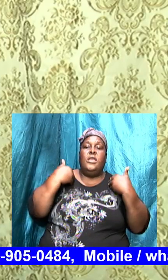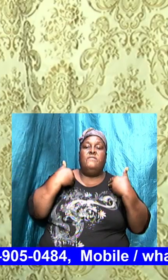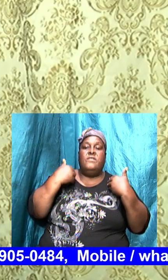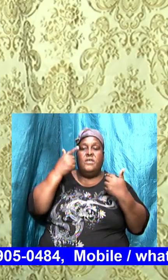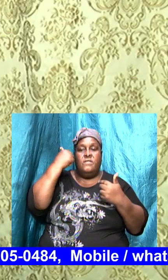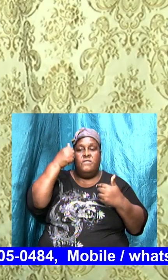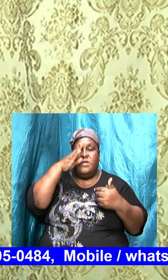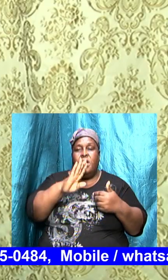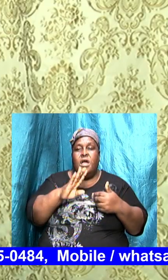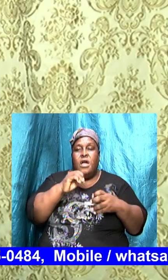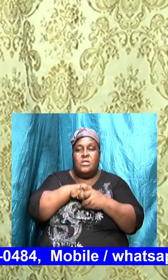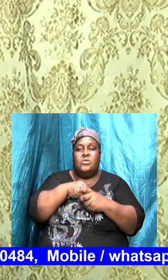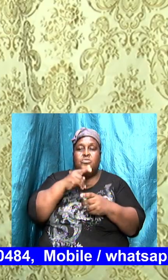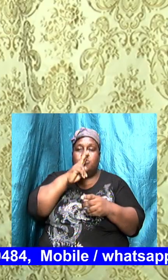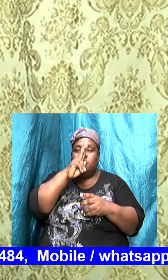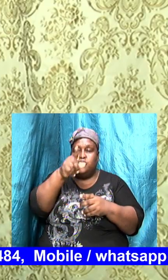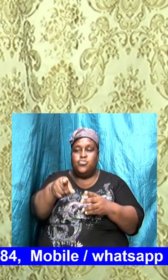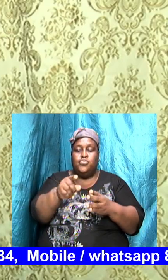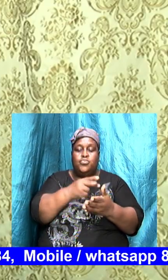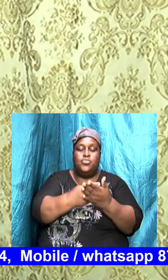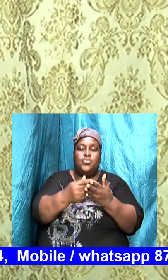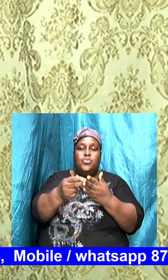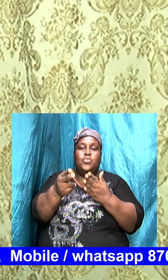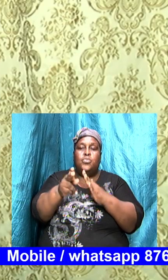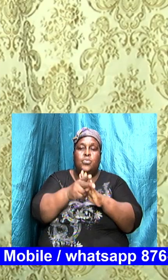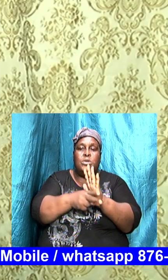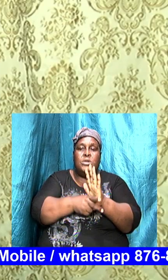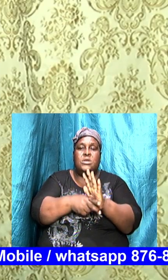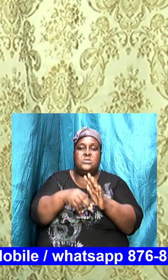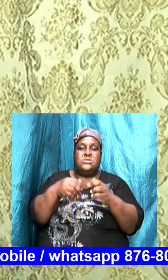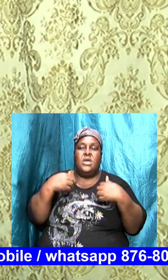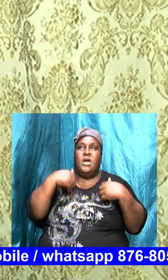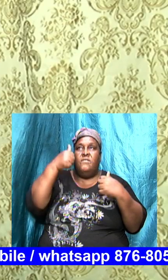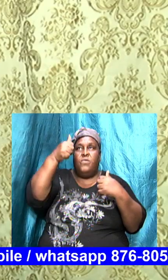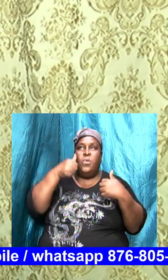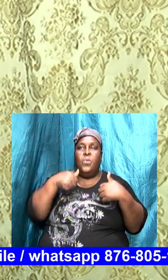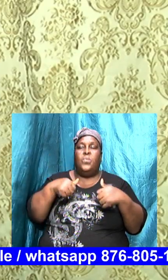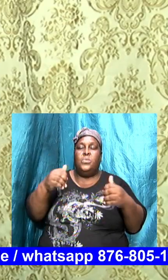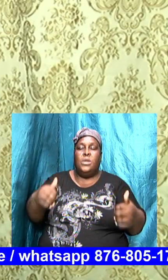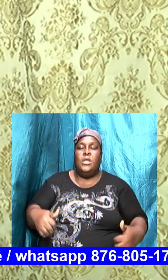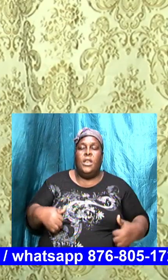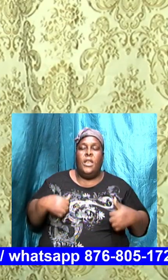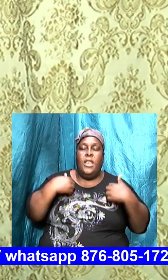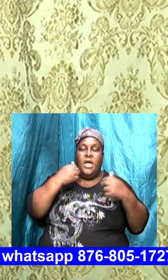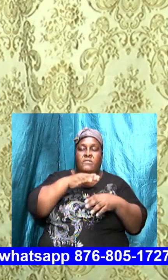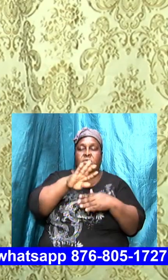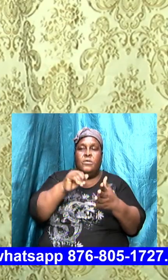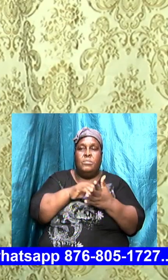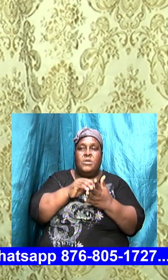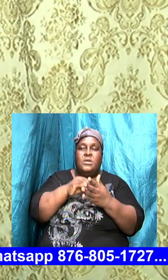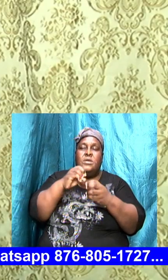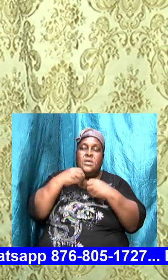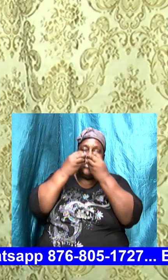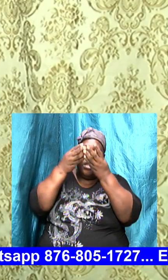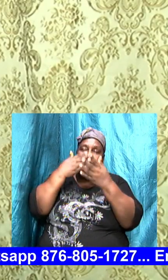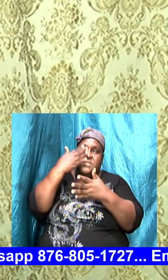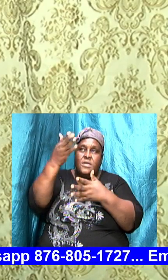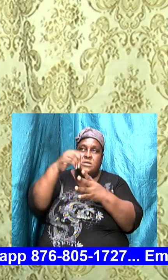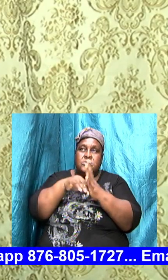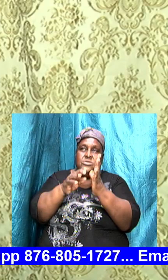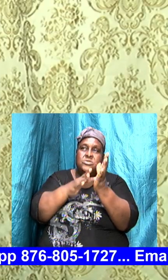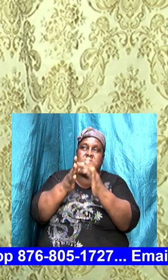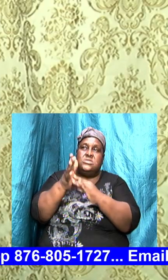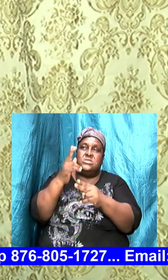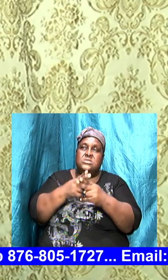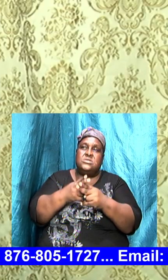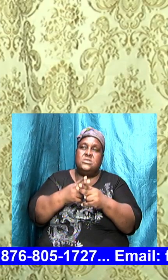God in true holiness. Have your own way in our lives. Have your own way in our midst. We give you thanks in Jesus' name.